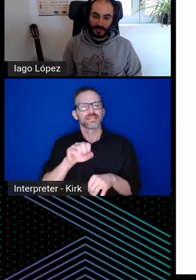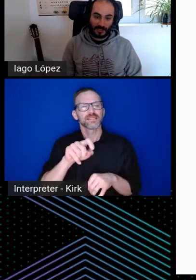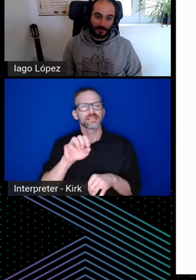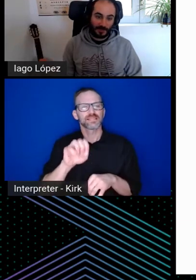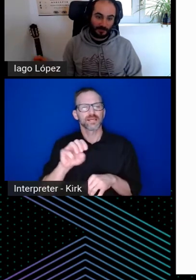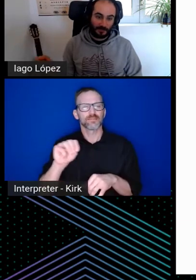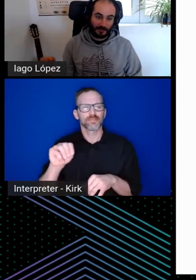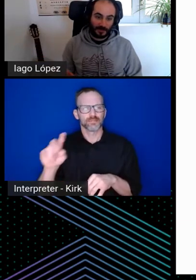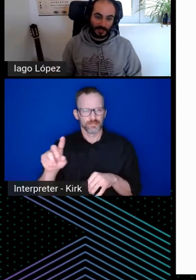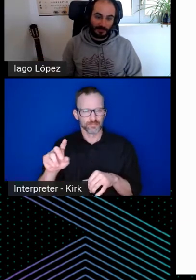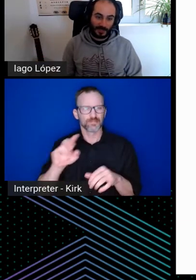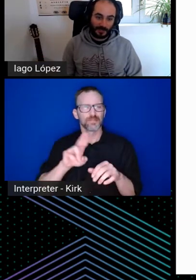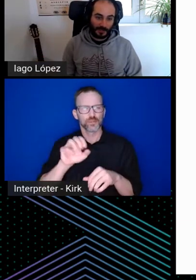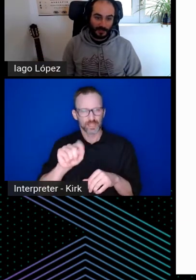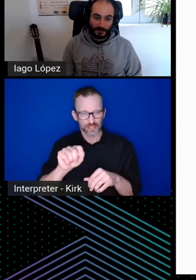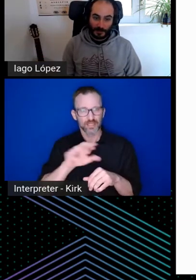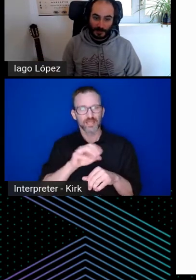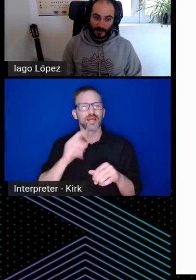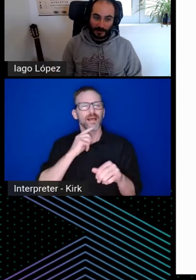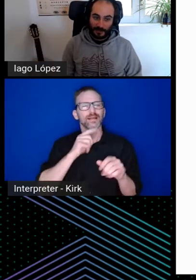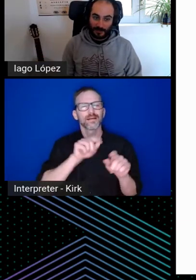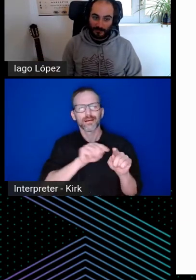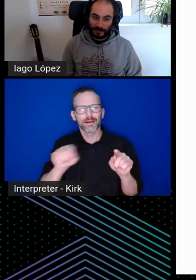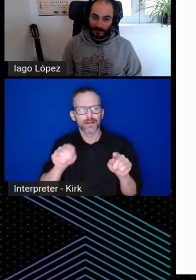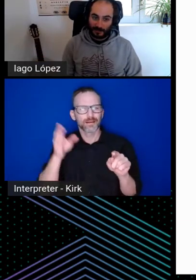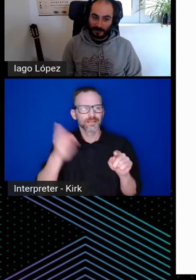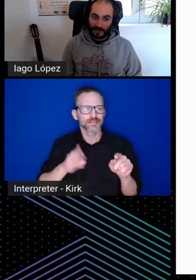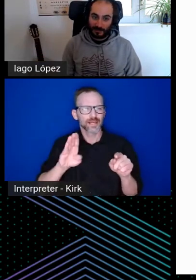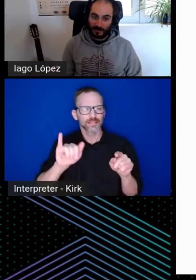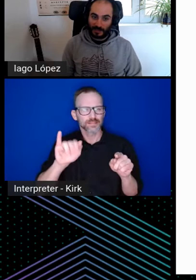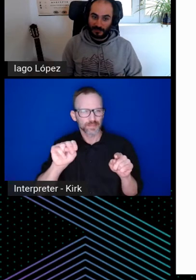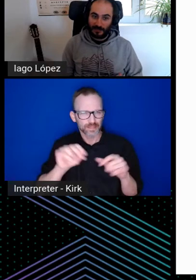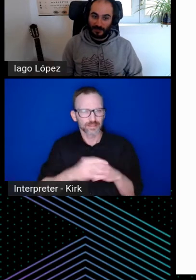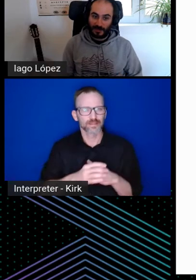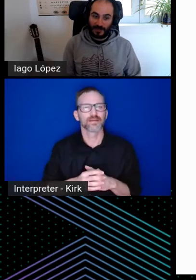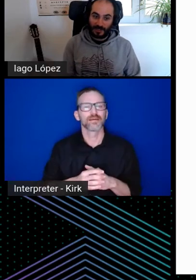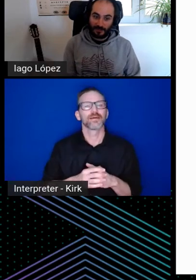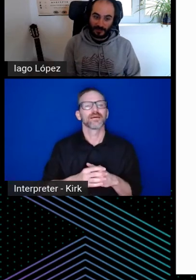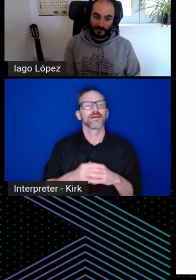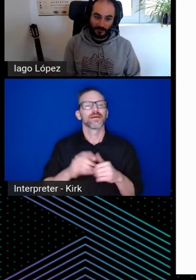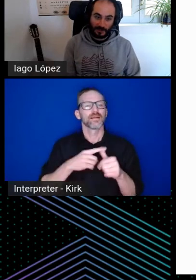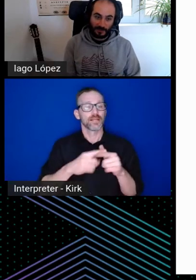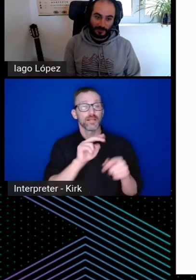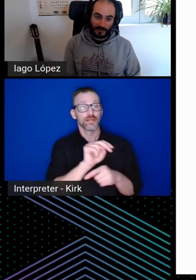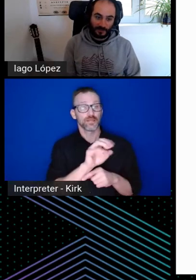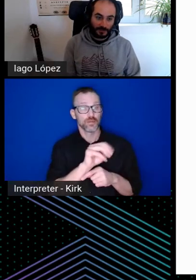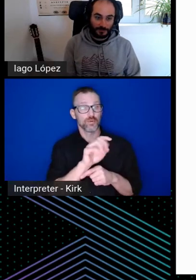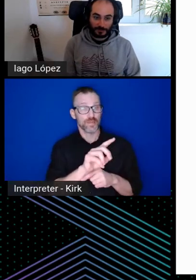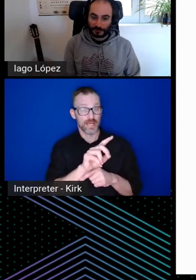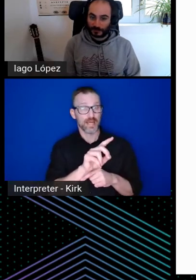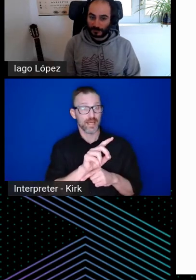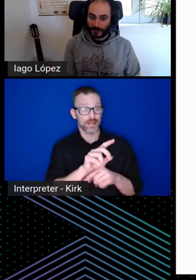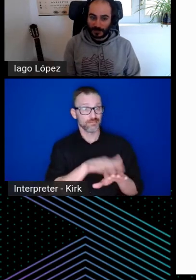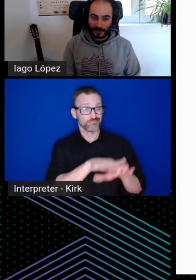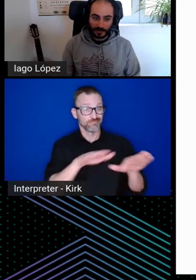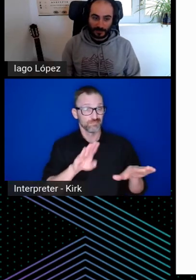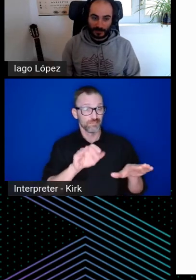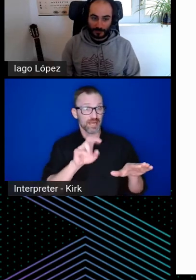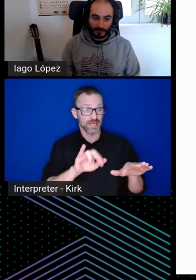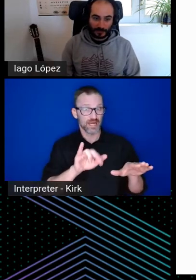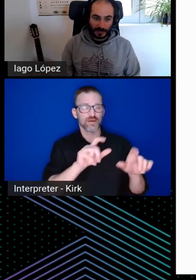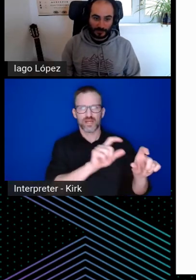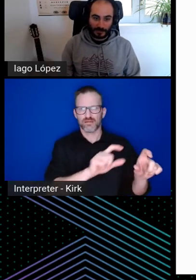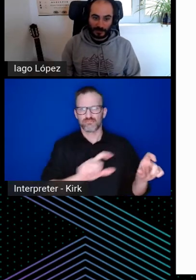in /opt/bin, you can get the Nomad binary where you expect to.